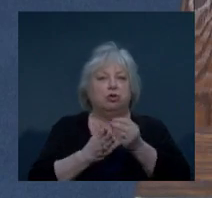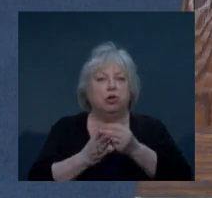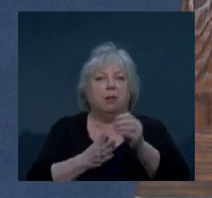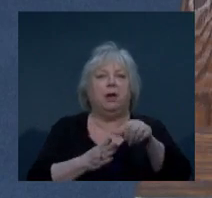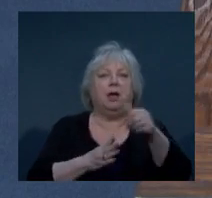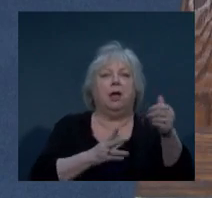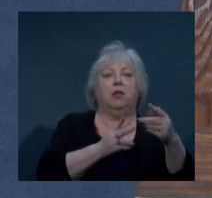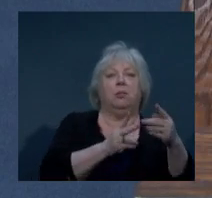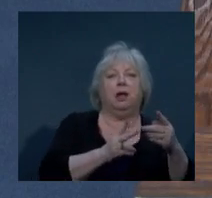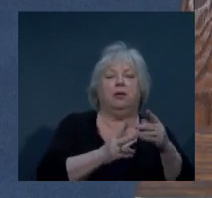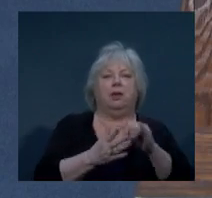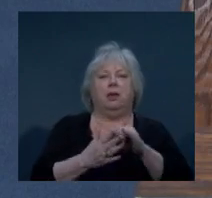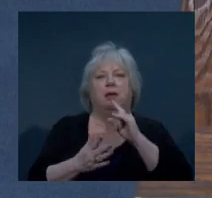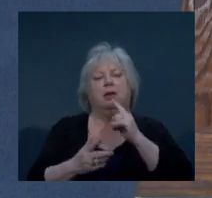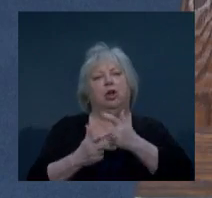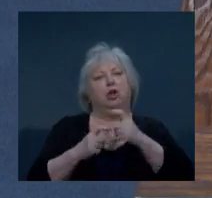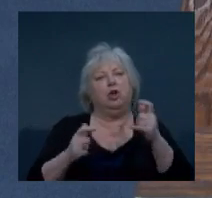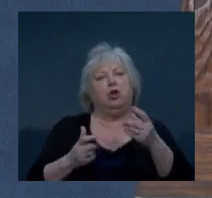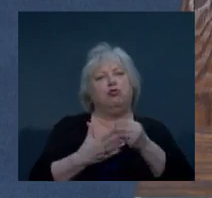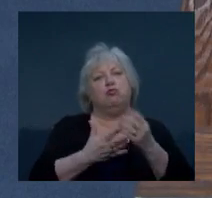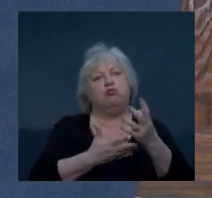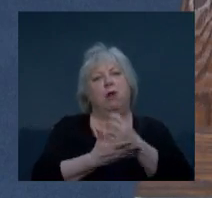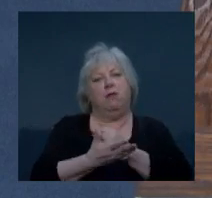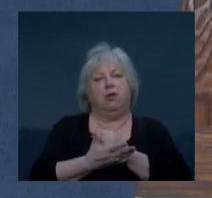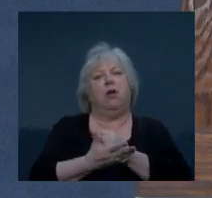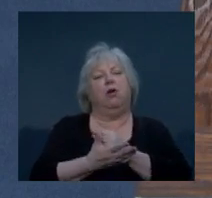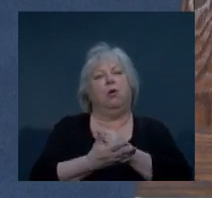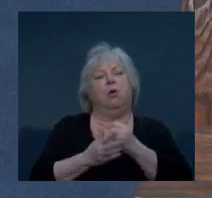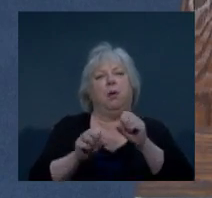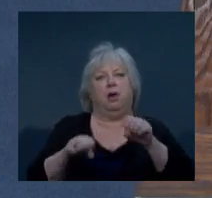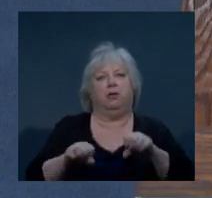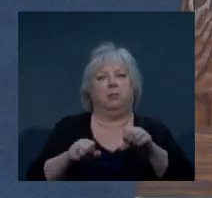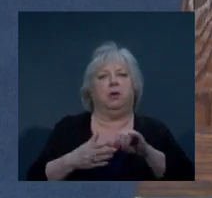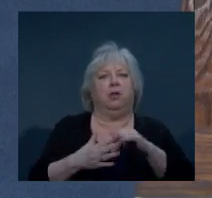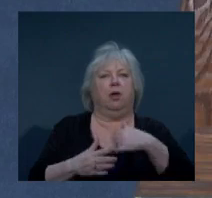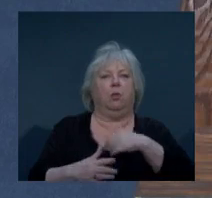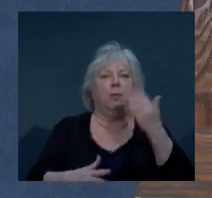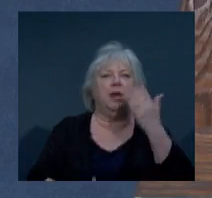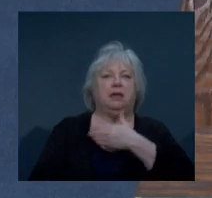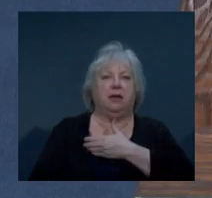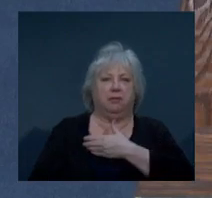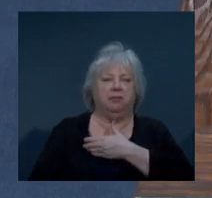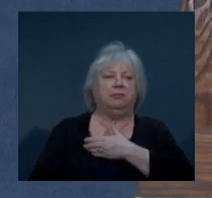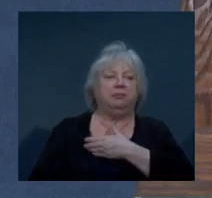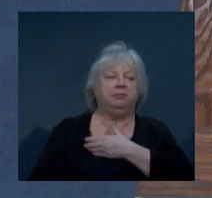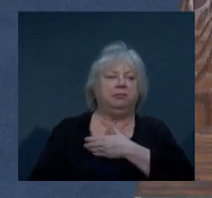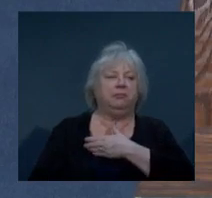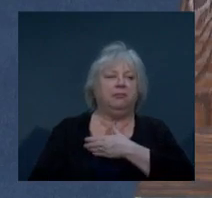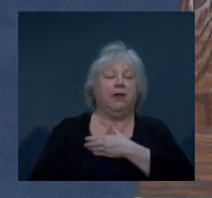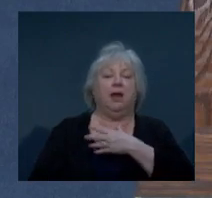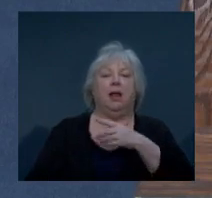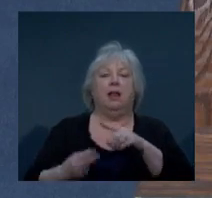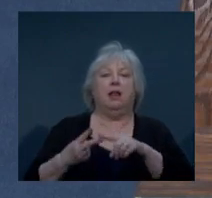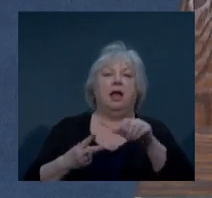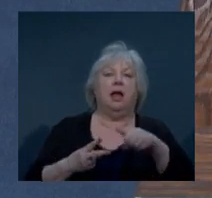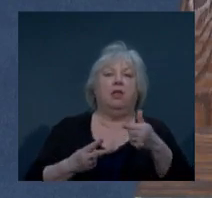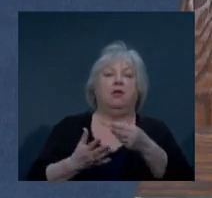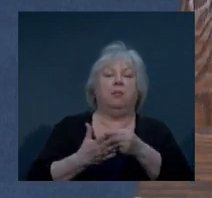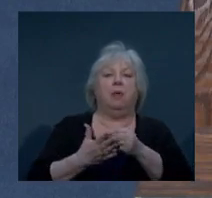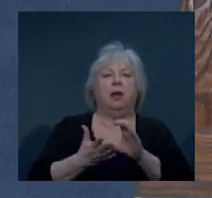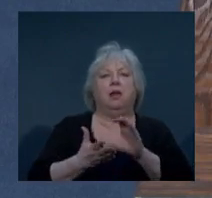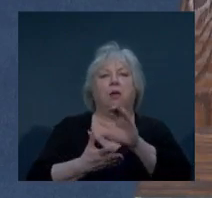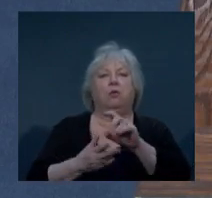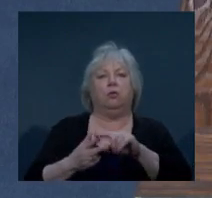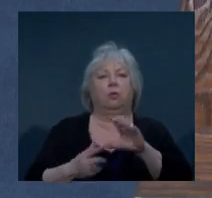that is a huge revenue stream that we're missing. The other is the money that goes to the Chamber of